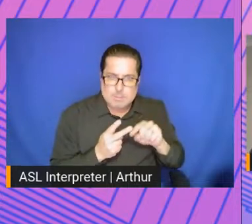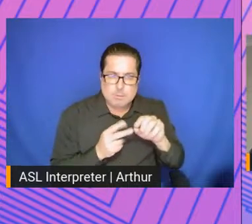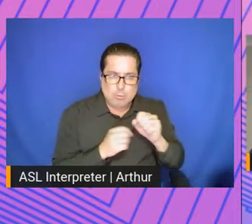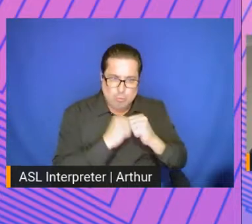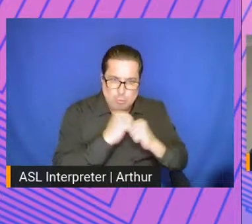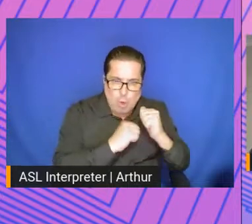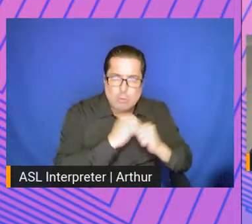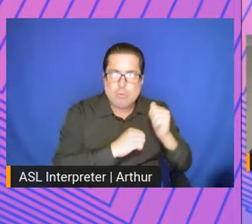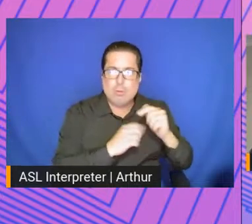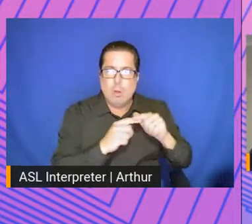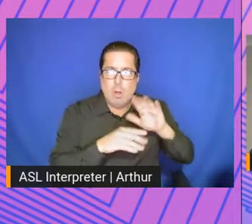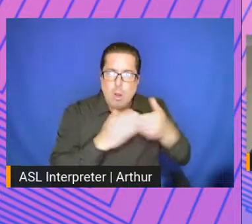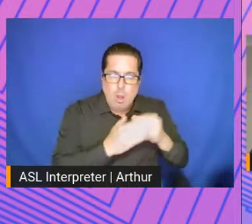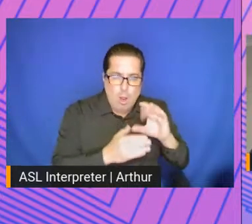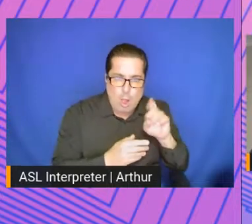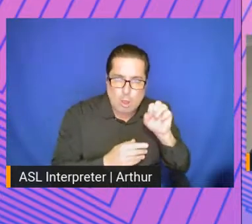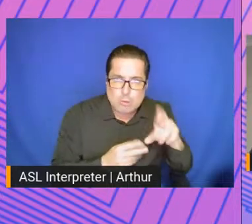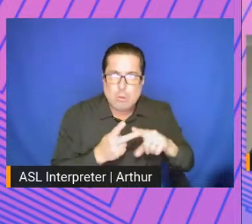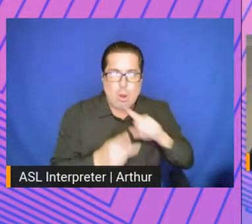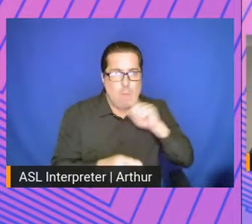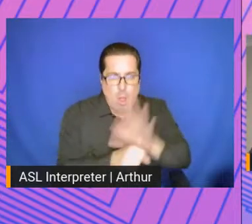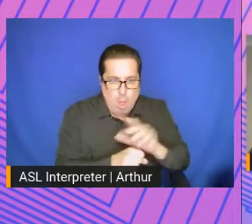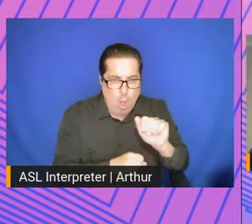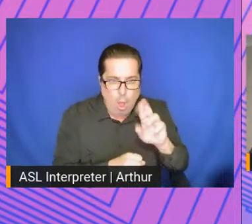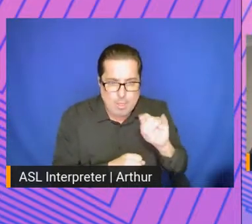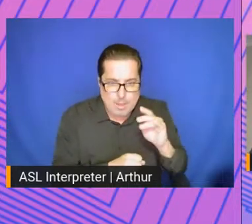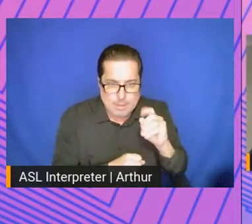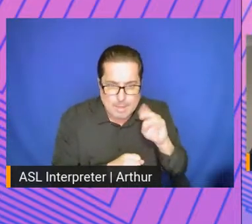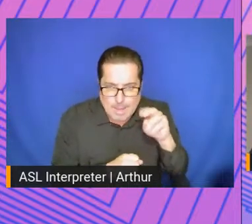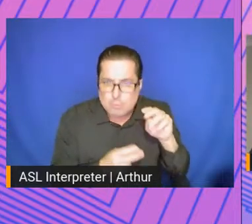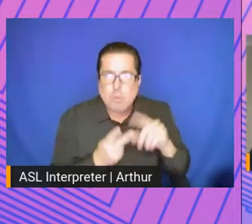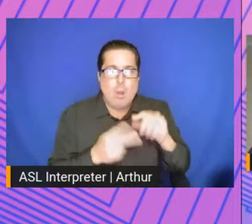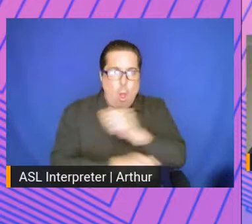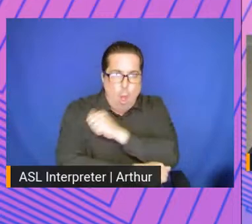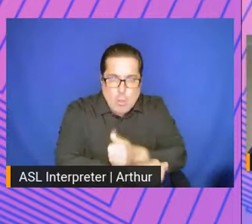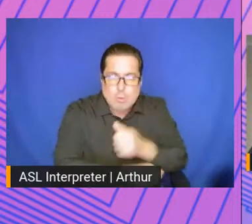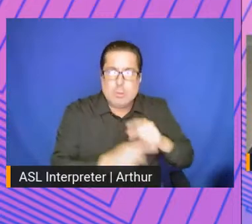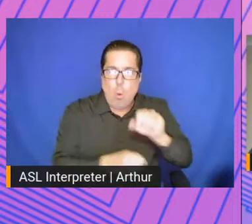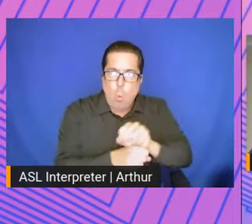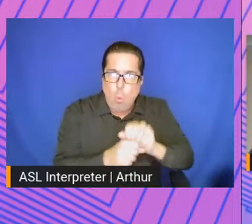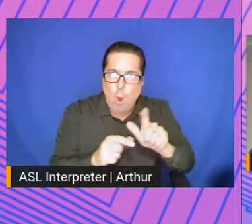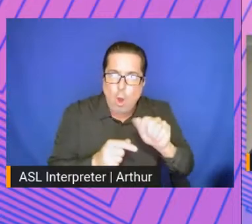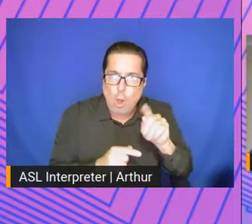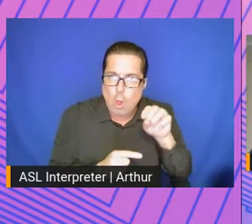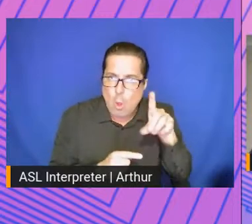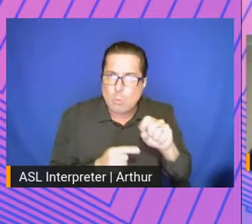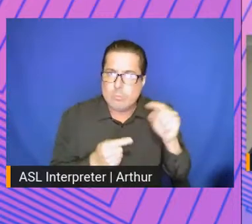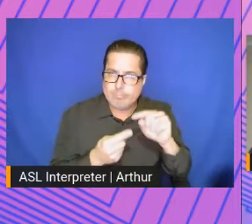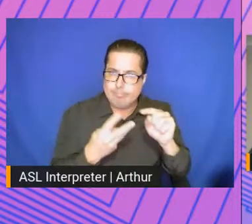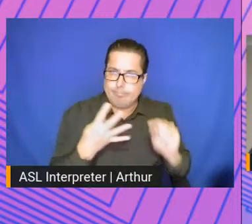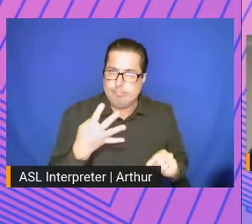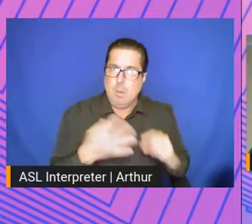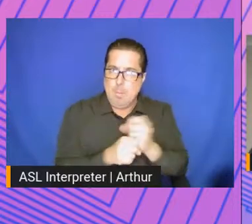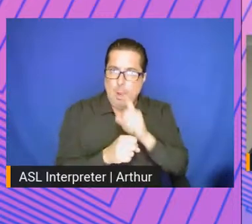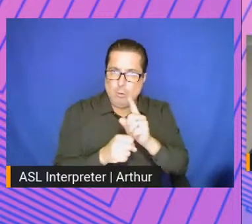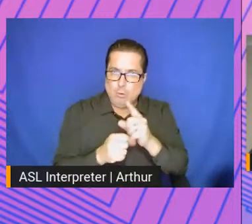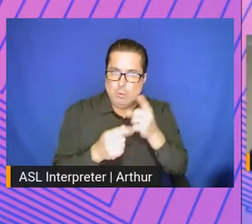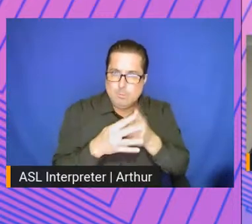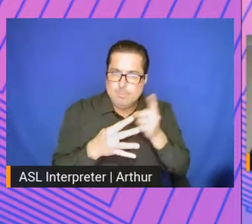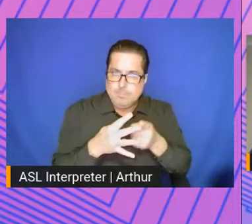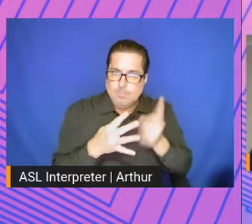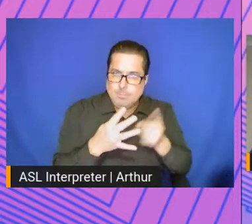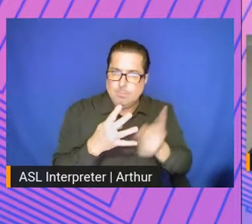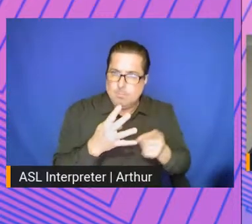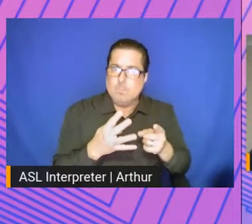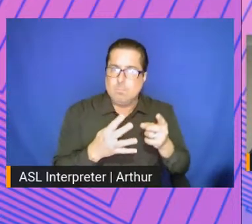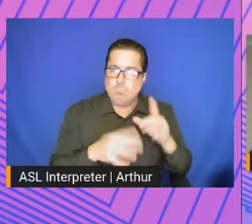cluster components, the authentication and authorization, and the workloads. And this will obviously look a little